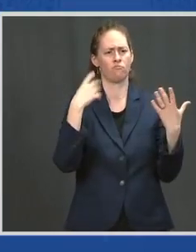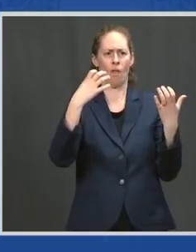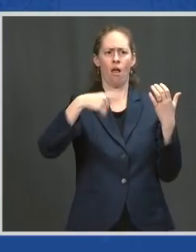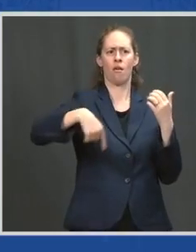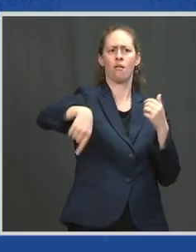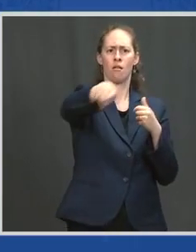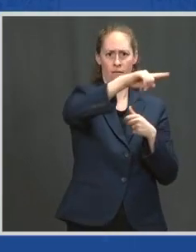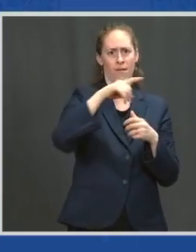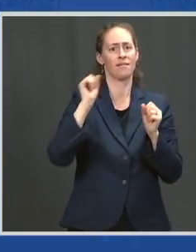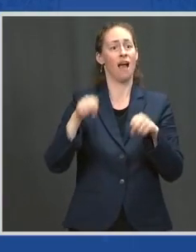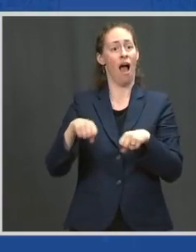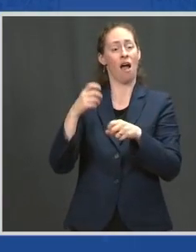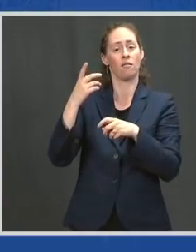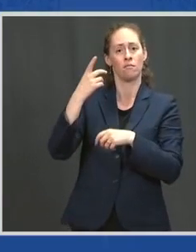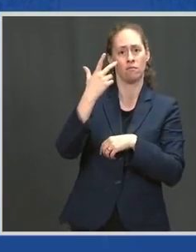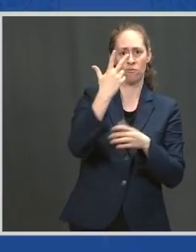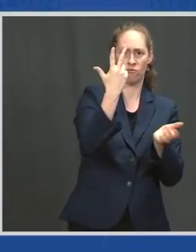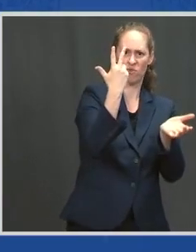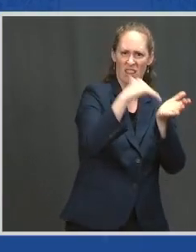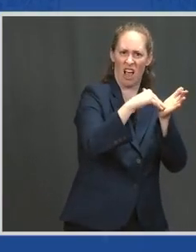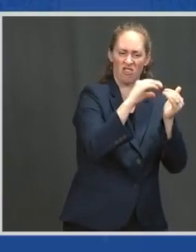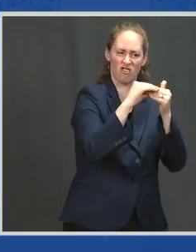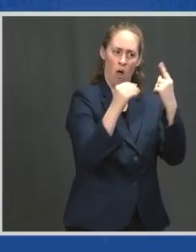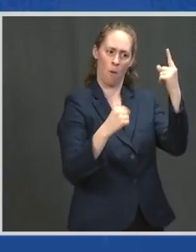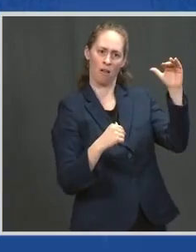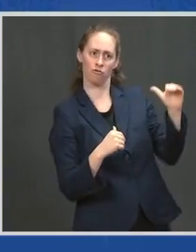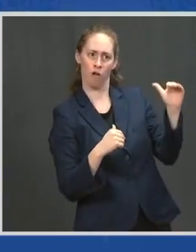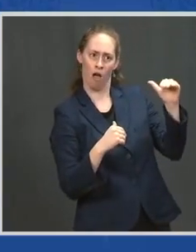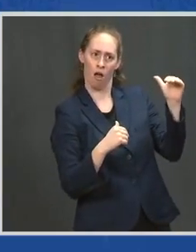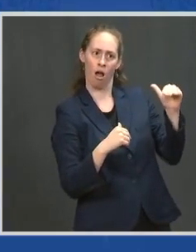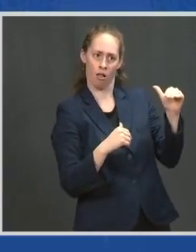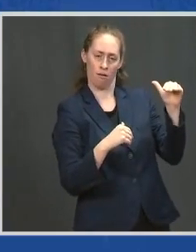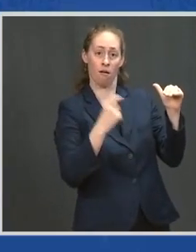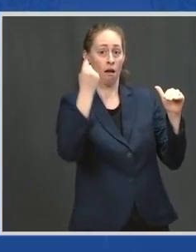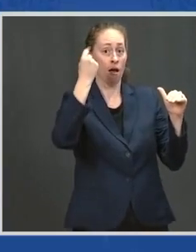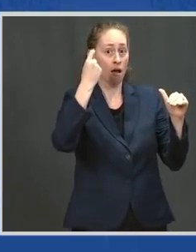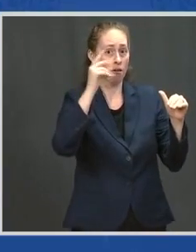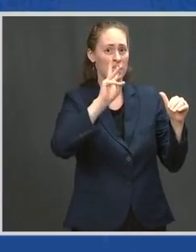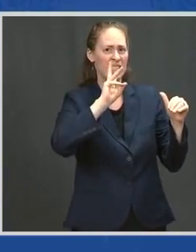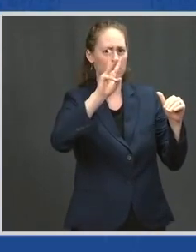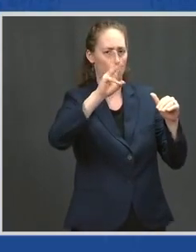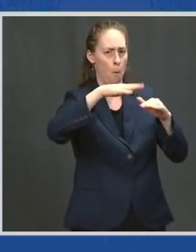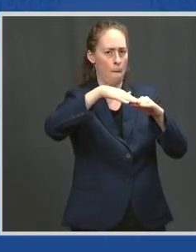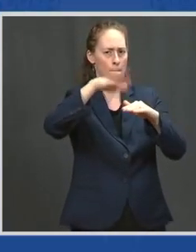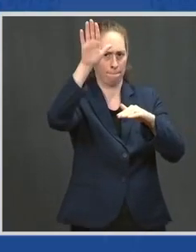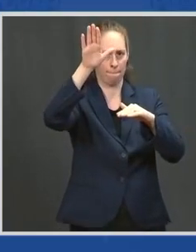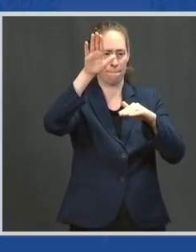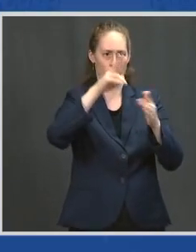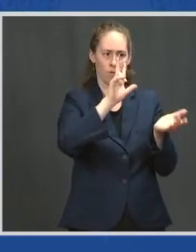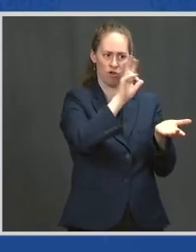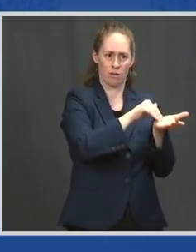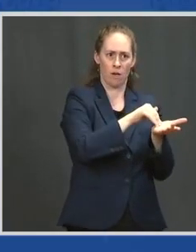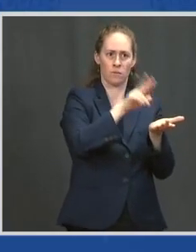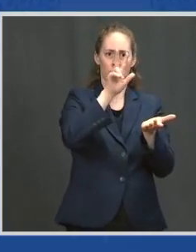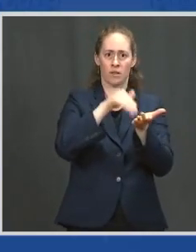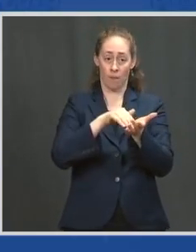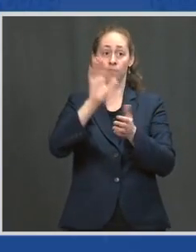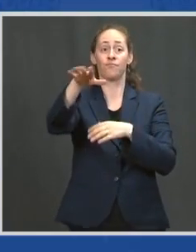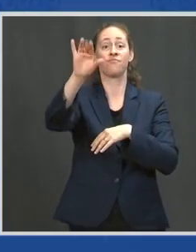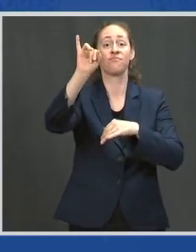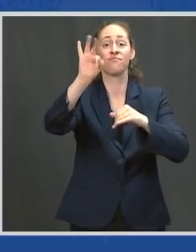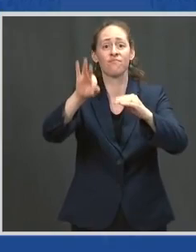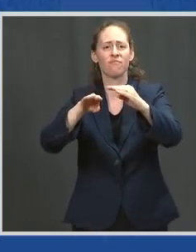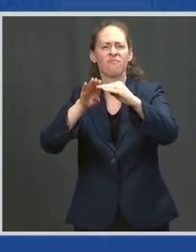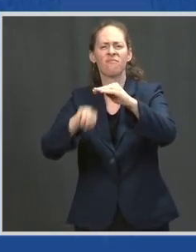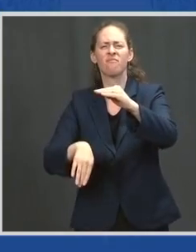and older, and $3,600 for a child that is under 6 years of age. That means 2